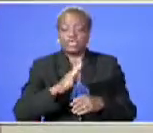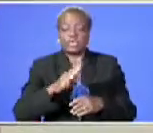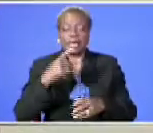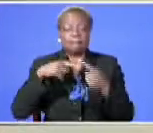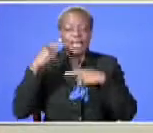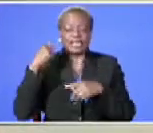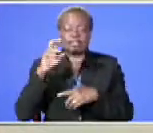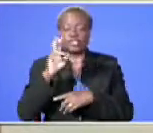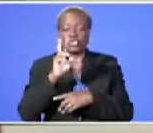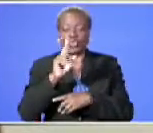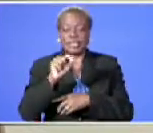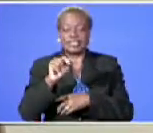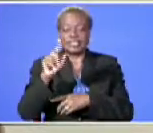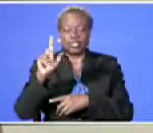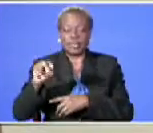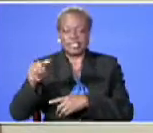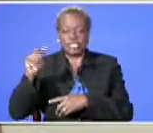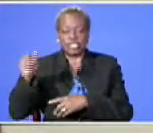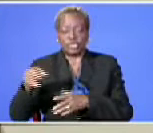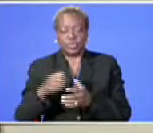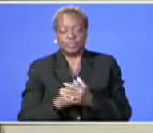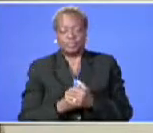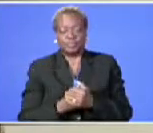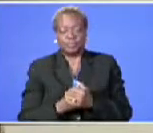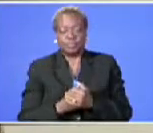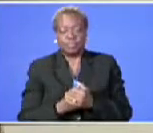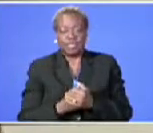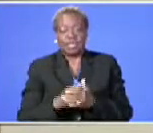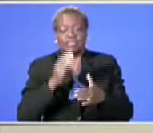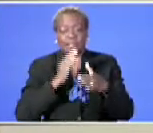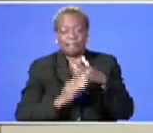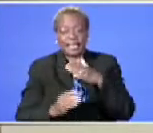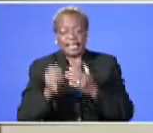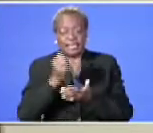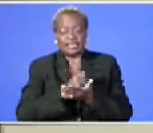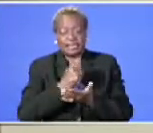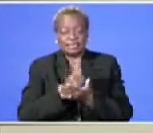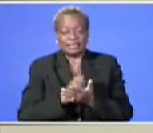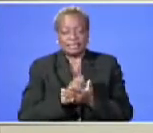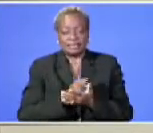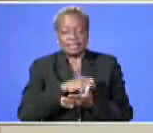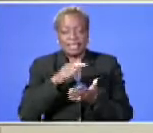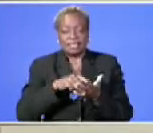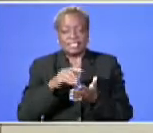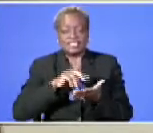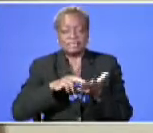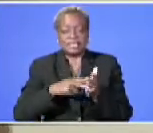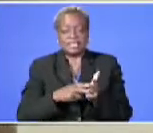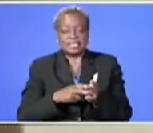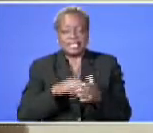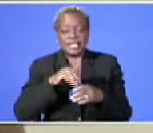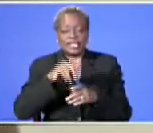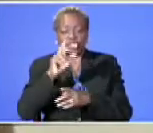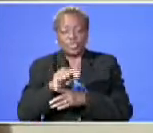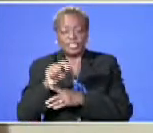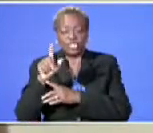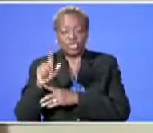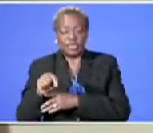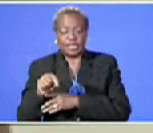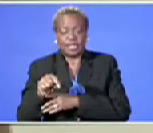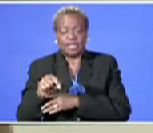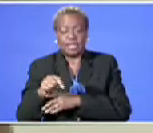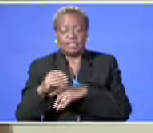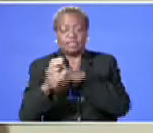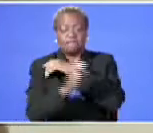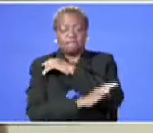the banking sector, this means an absence of support for deposit growth in 2020, since deposits for foreign exchange